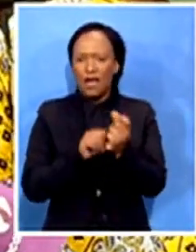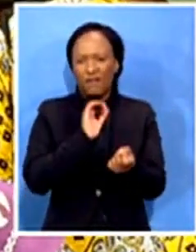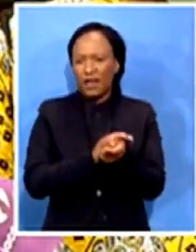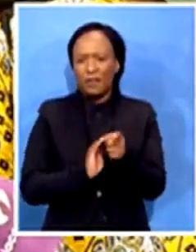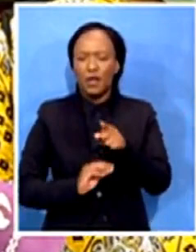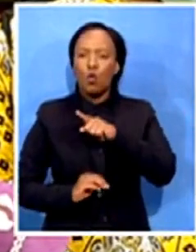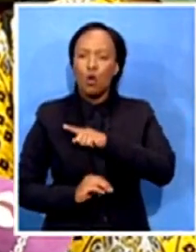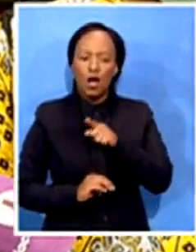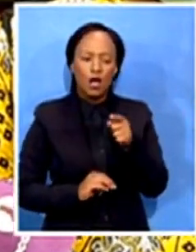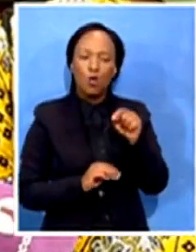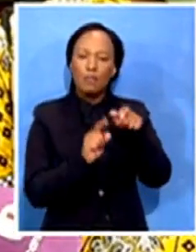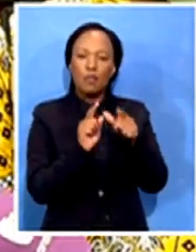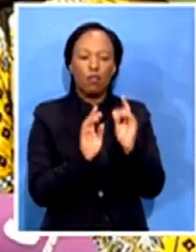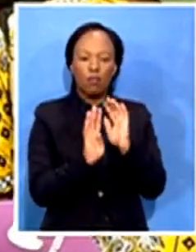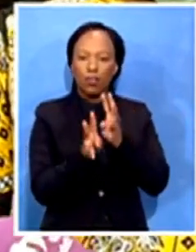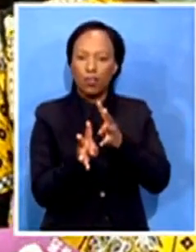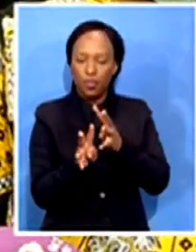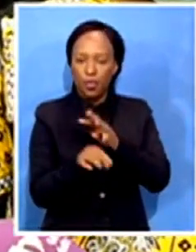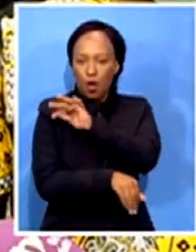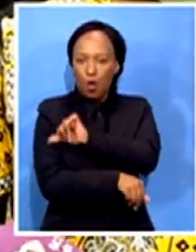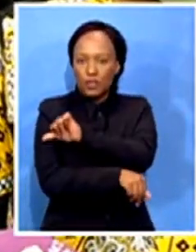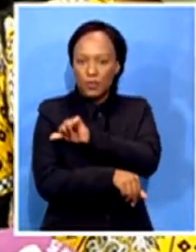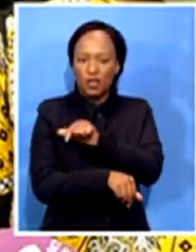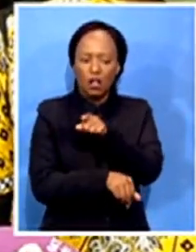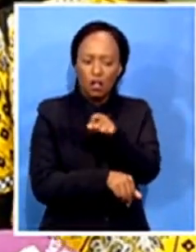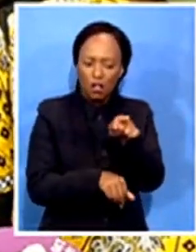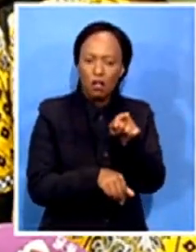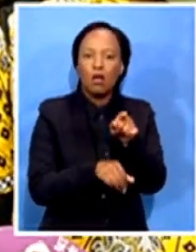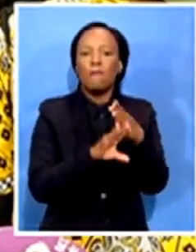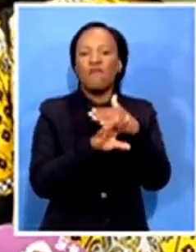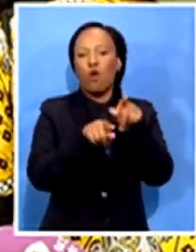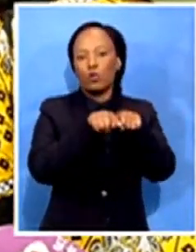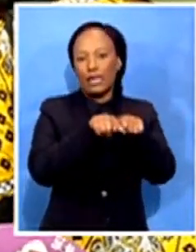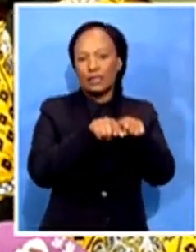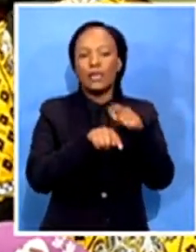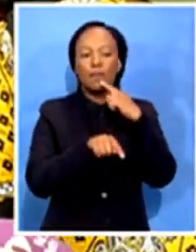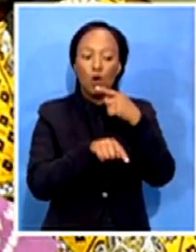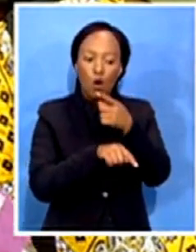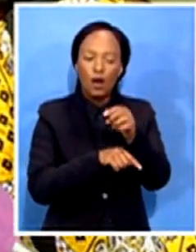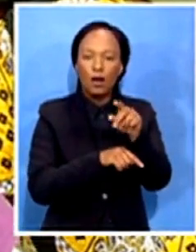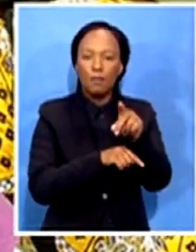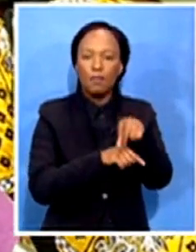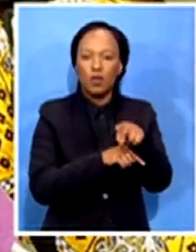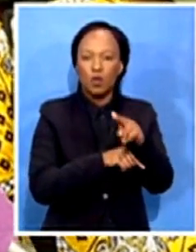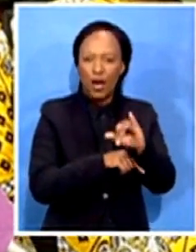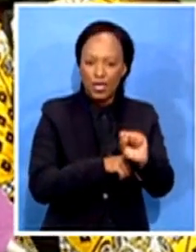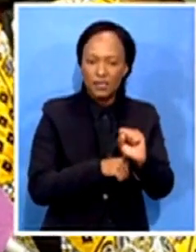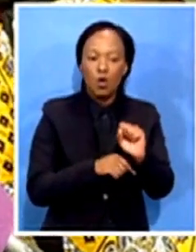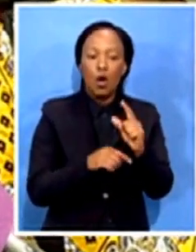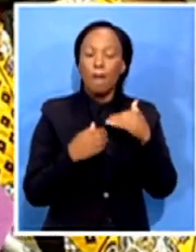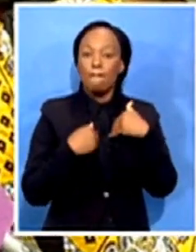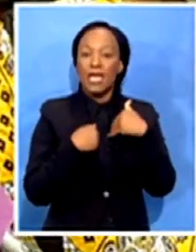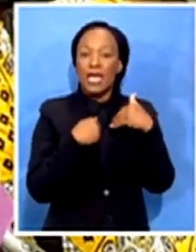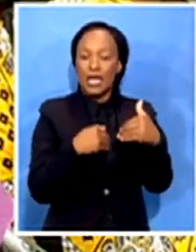others will turn negative, others will be positive. So in the beginning, before the results, you get put